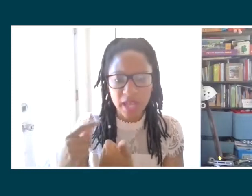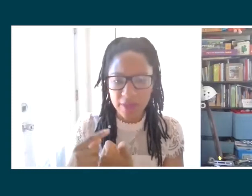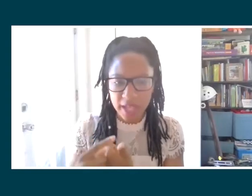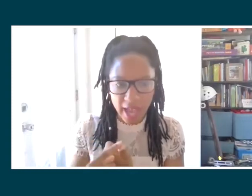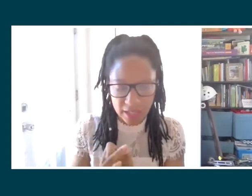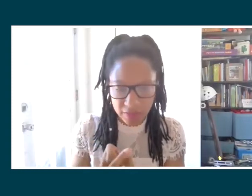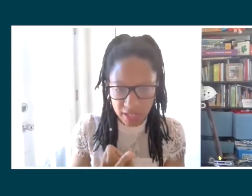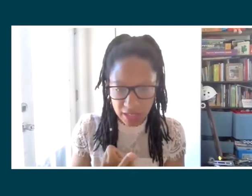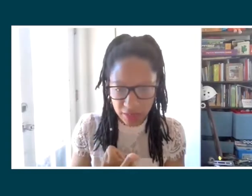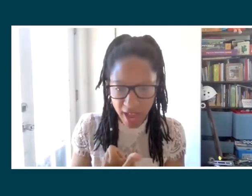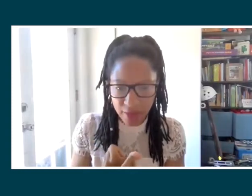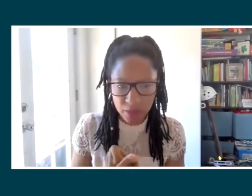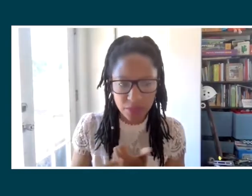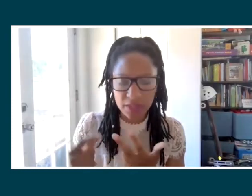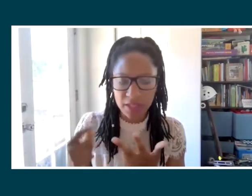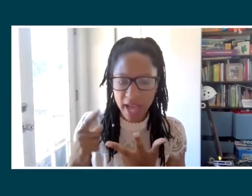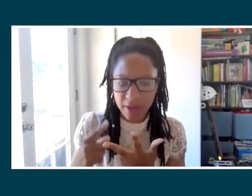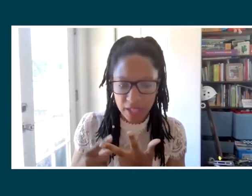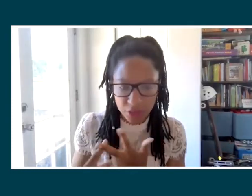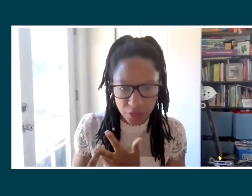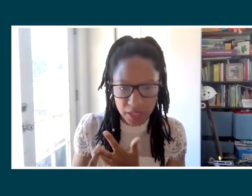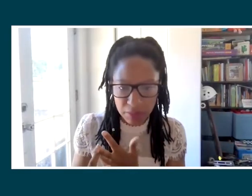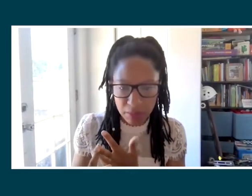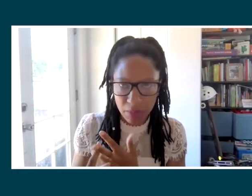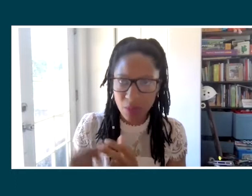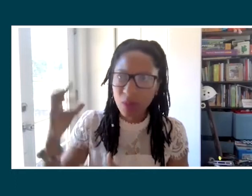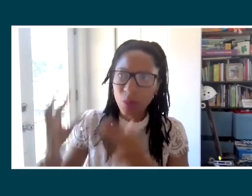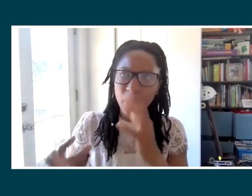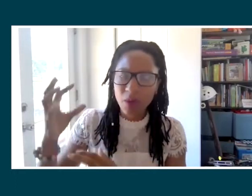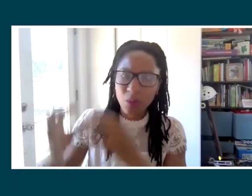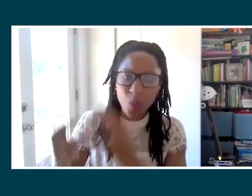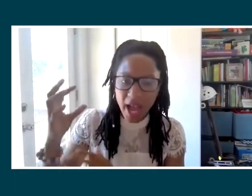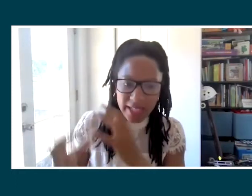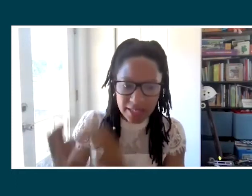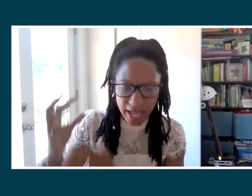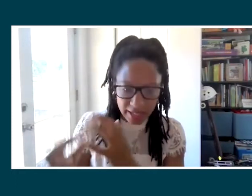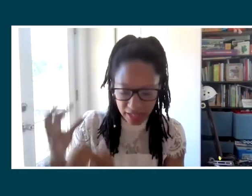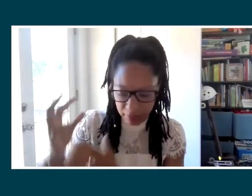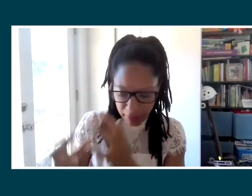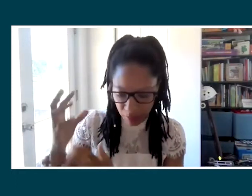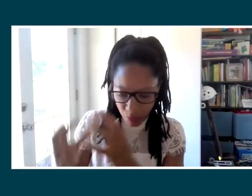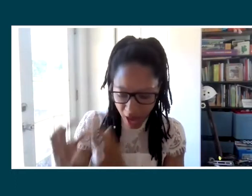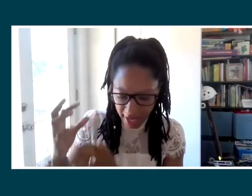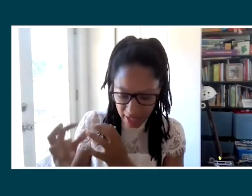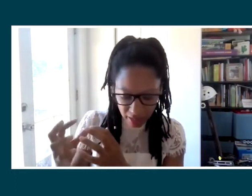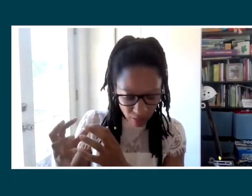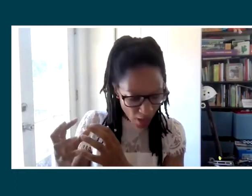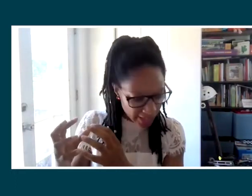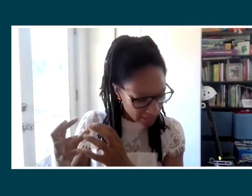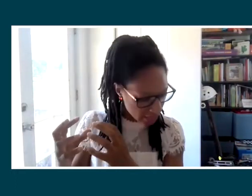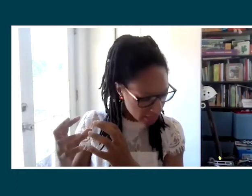character, how they activate their values, how they treat people. Why is that, Tim or Ben?